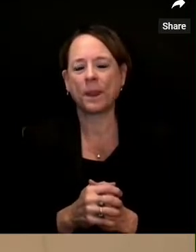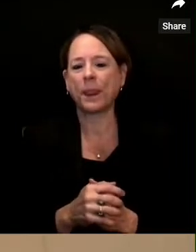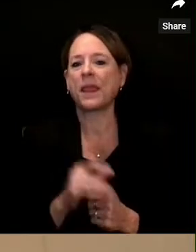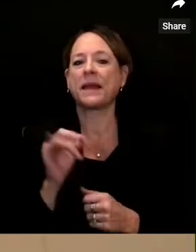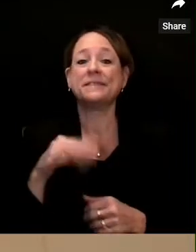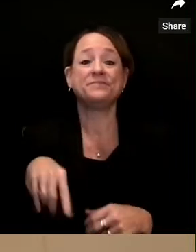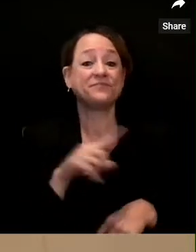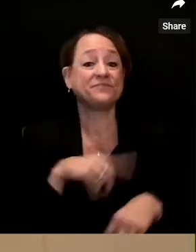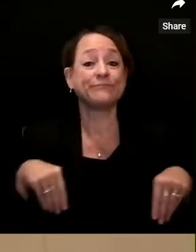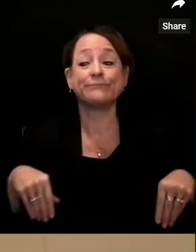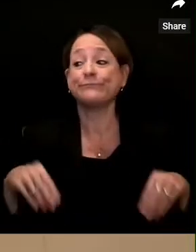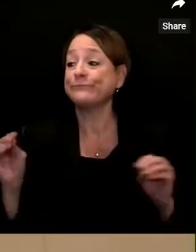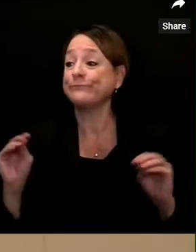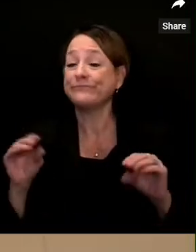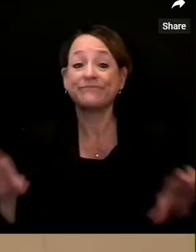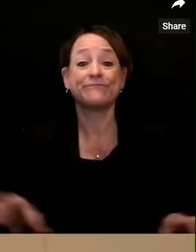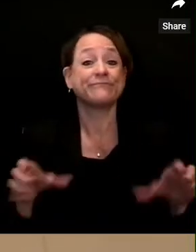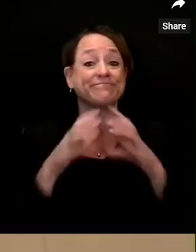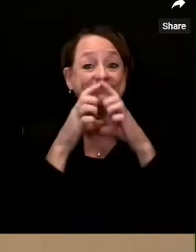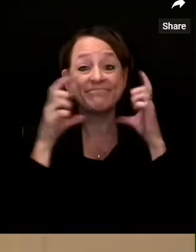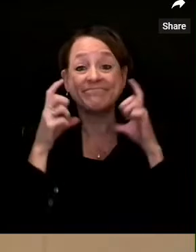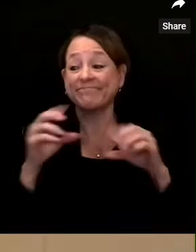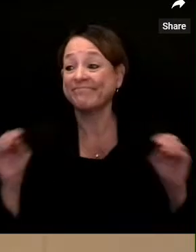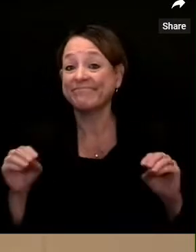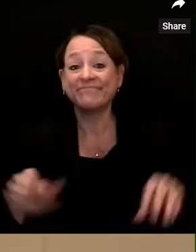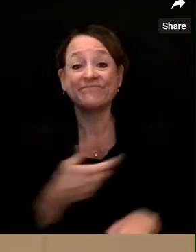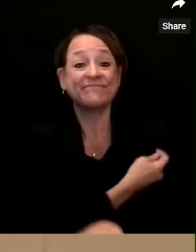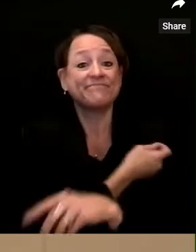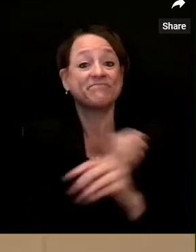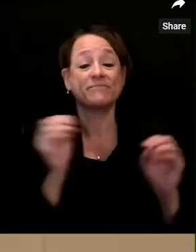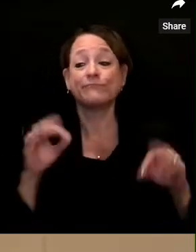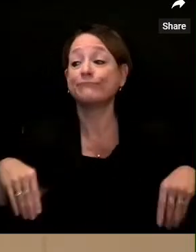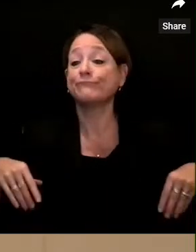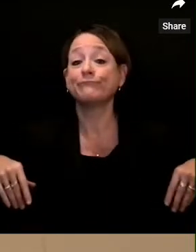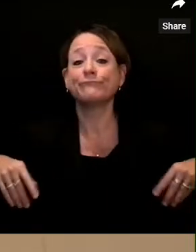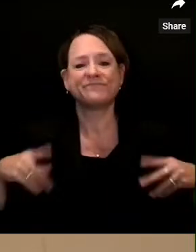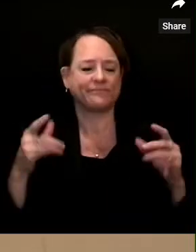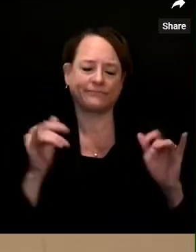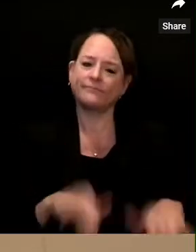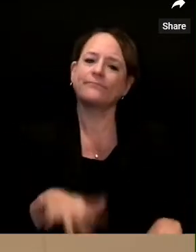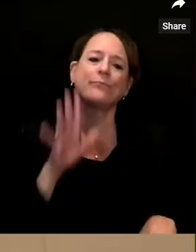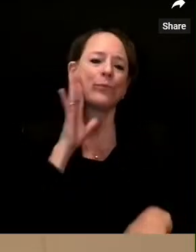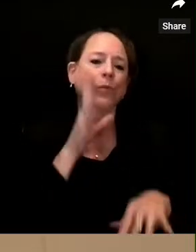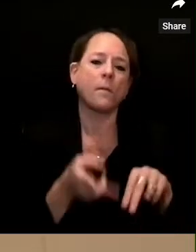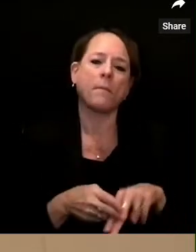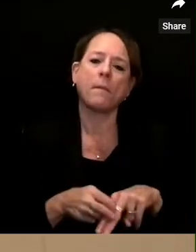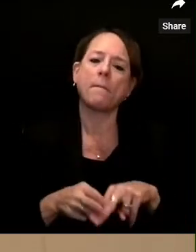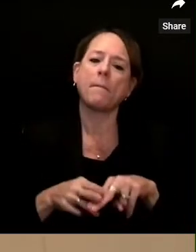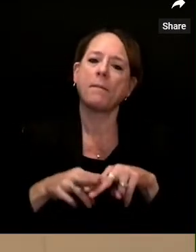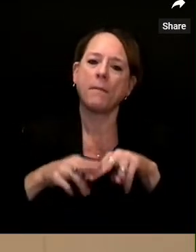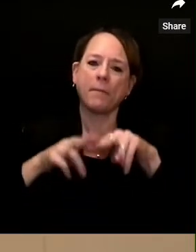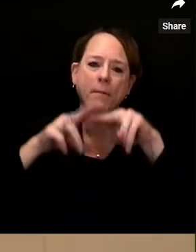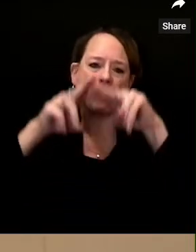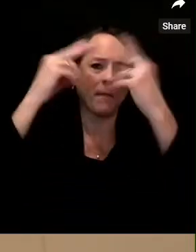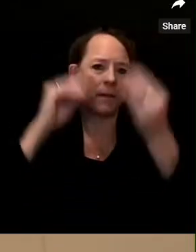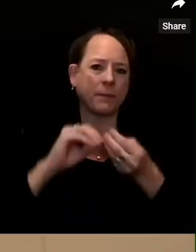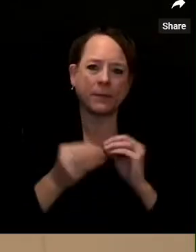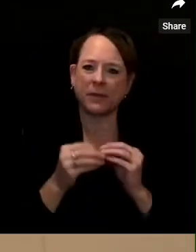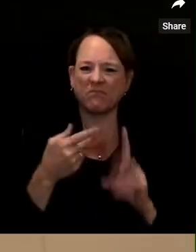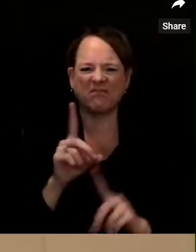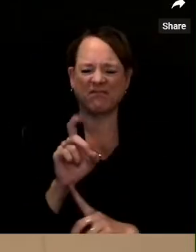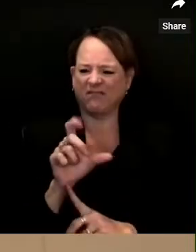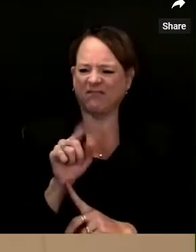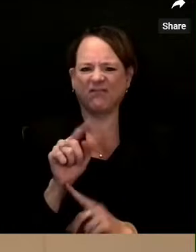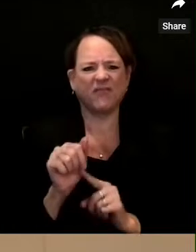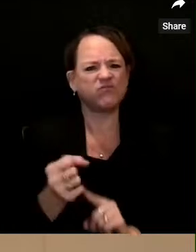So our data right now show us to be on a steep uphill, and we've not seen a plateau. If that happens in the coming weeks, that would